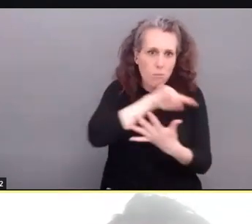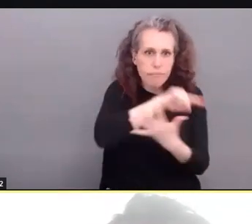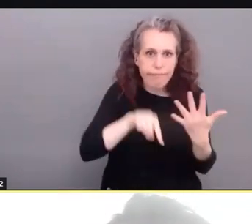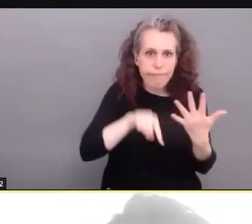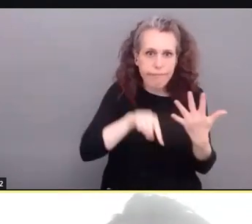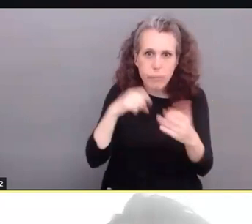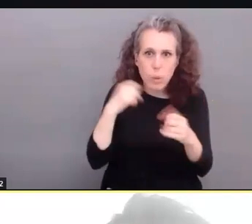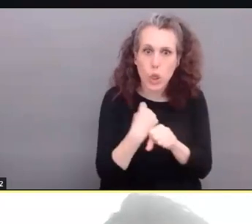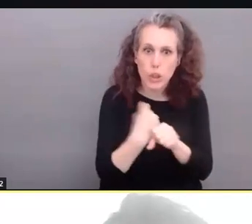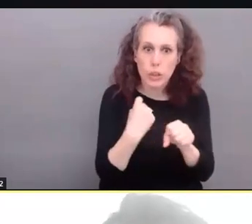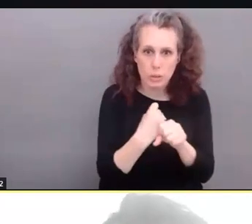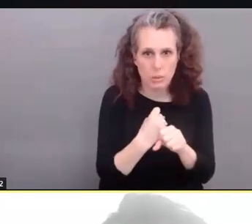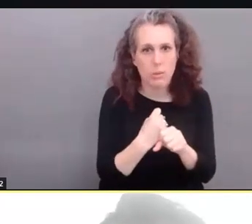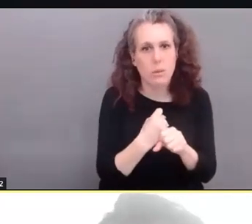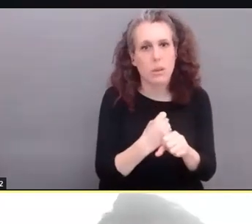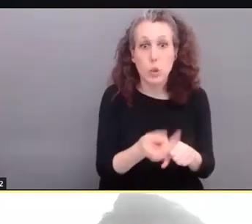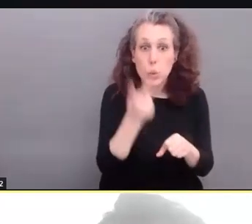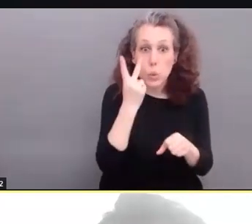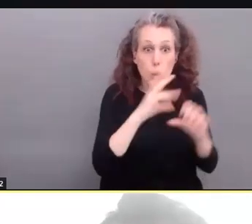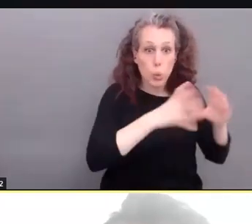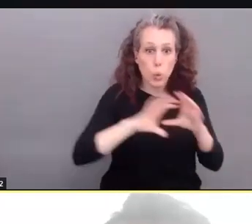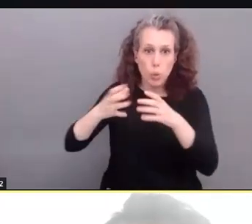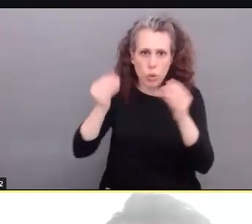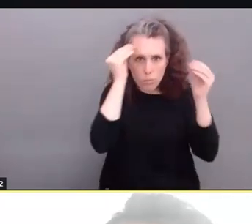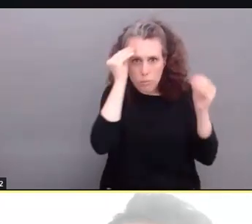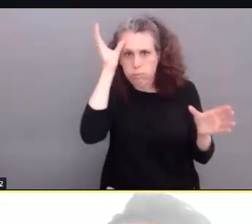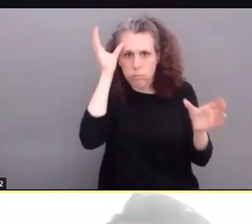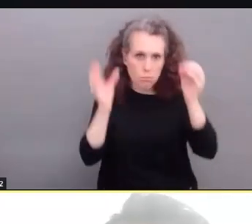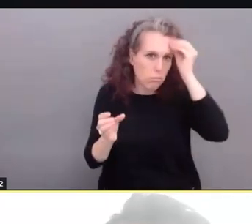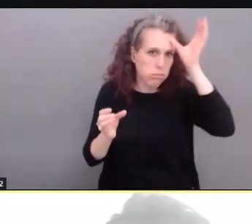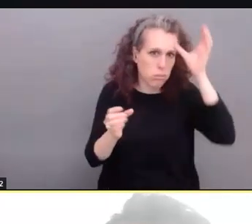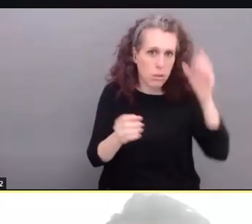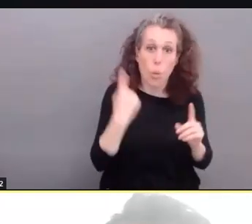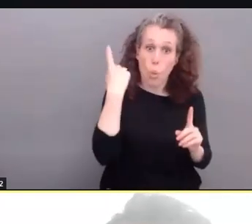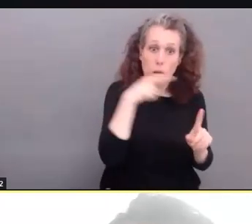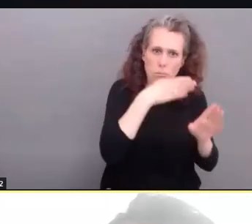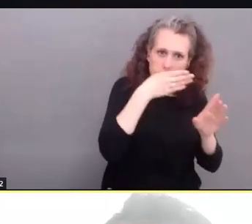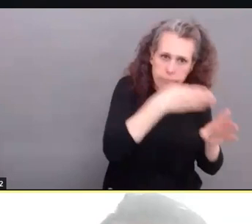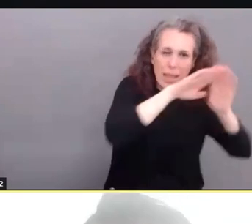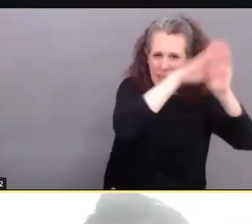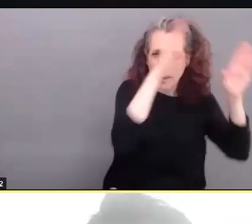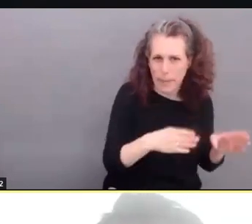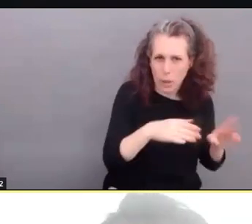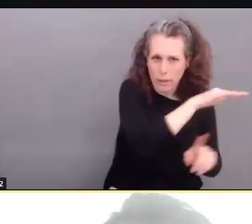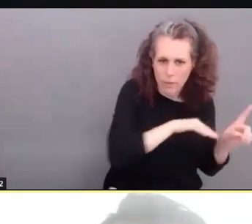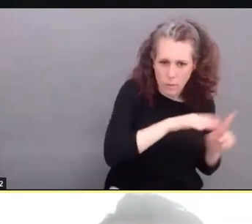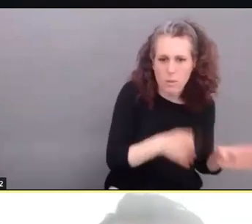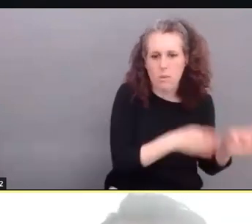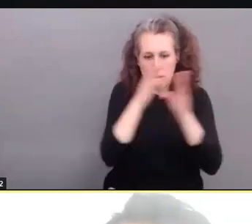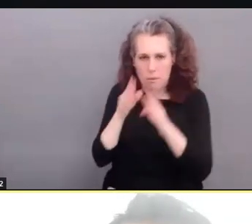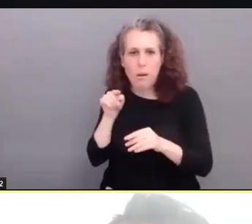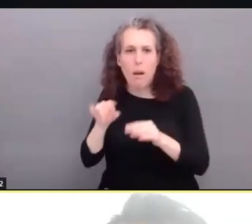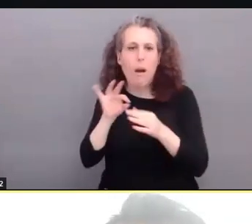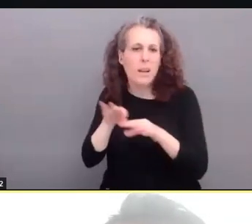we have 2 expert groups that are relevant for this. One is specifically on built environment and the other one on